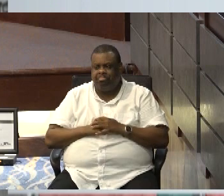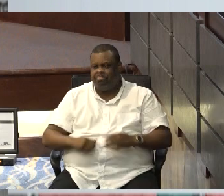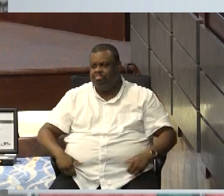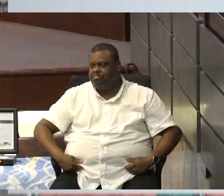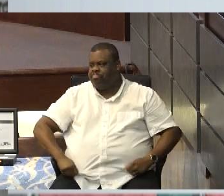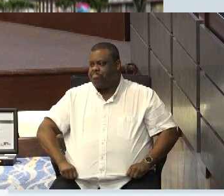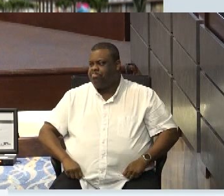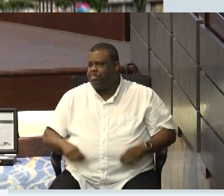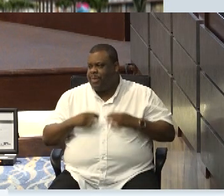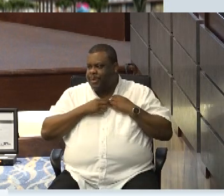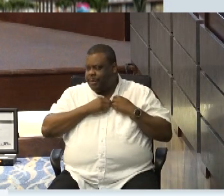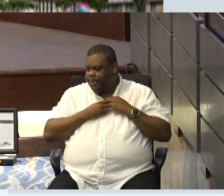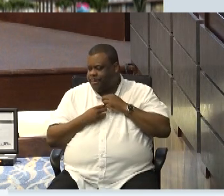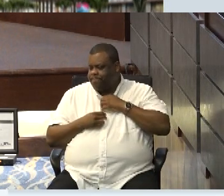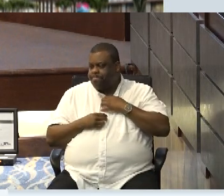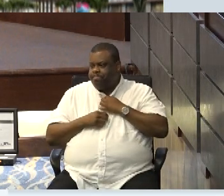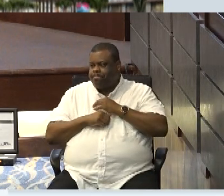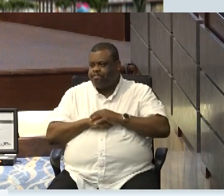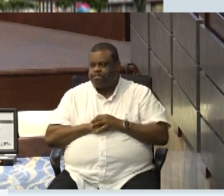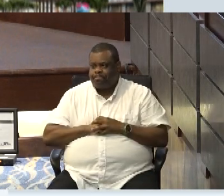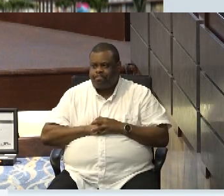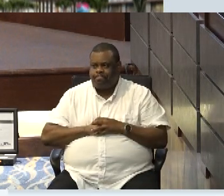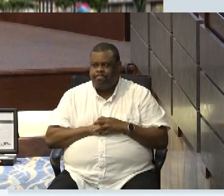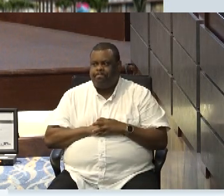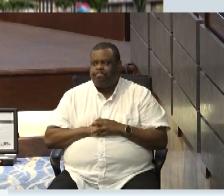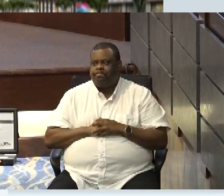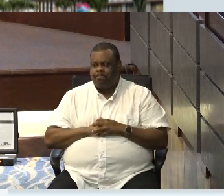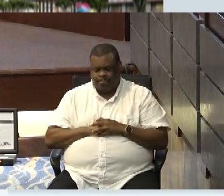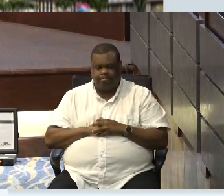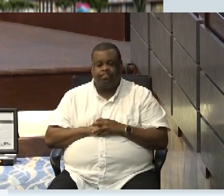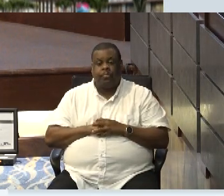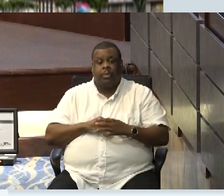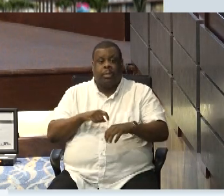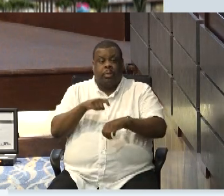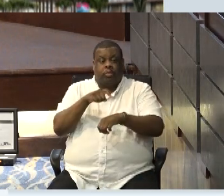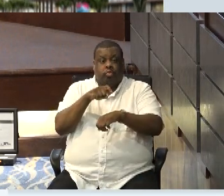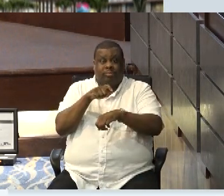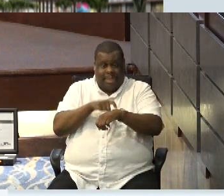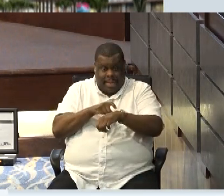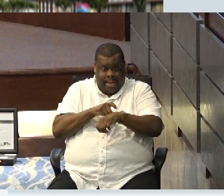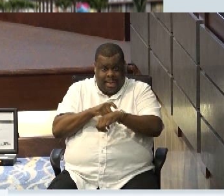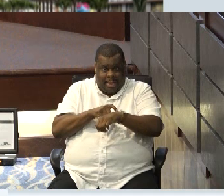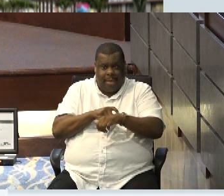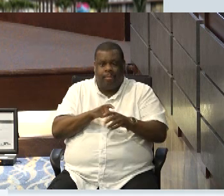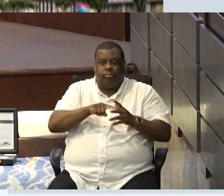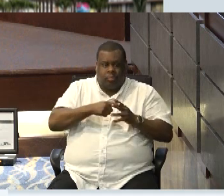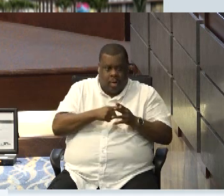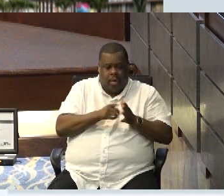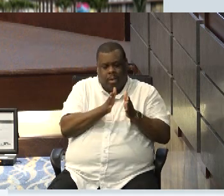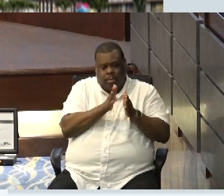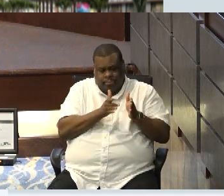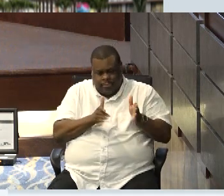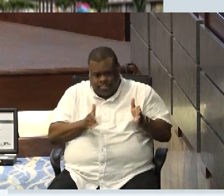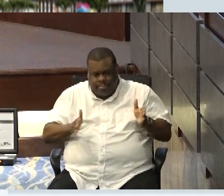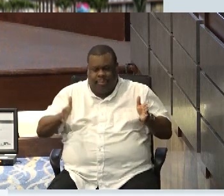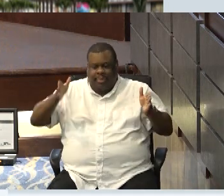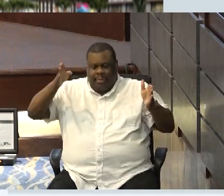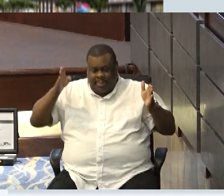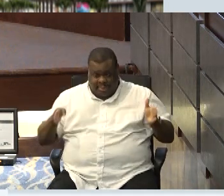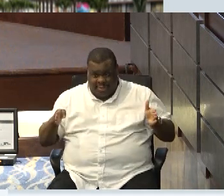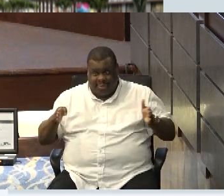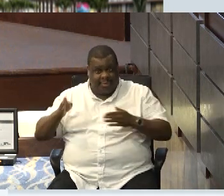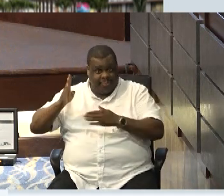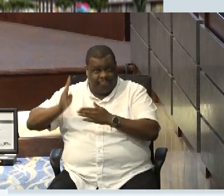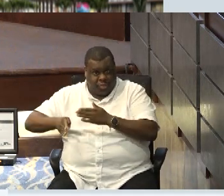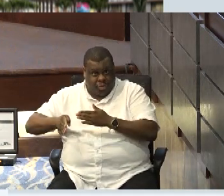Oops, there we go. So the timeline that transpired with the Gensler Group to facilitate our study and